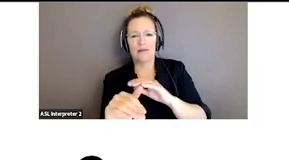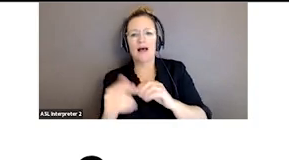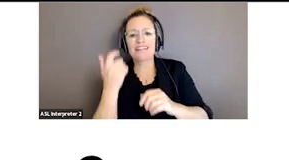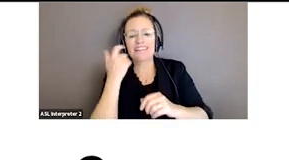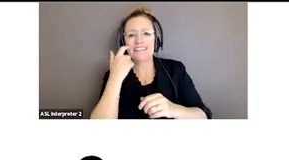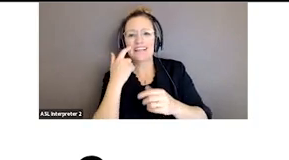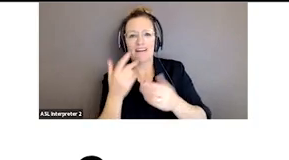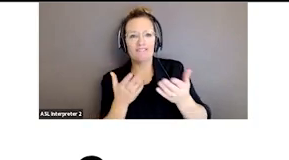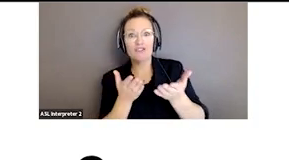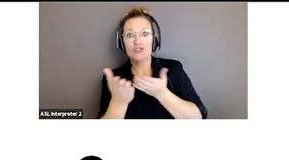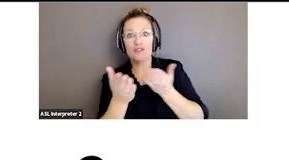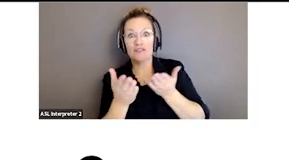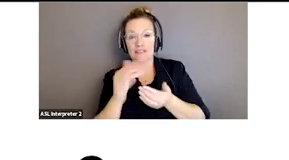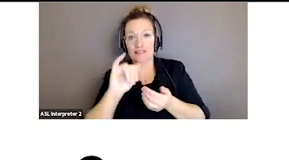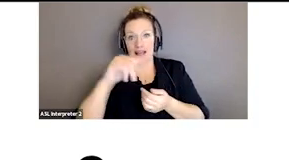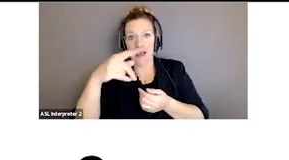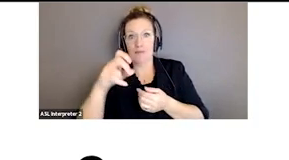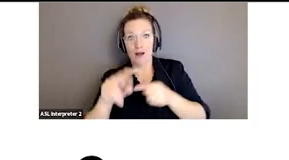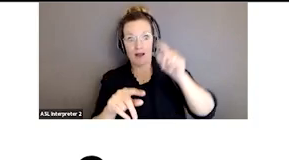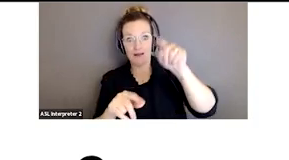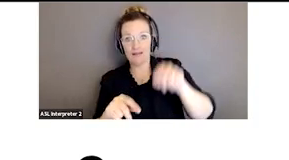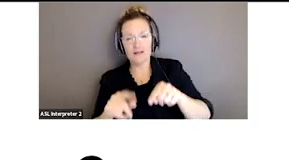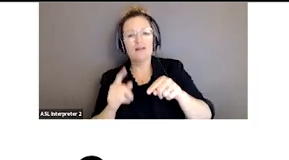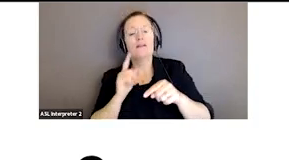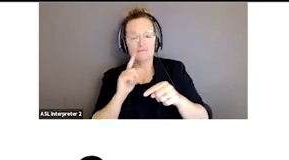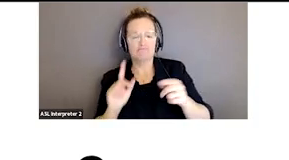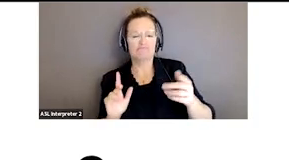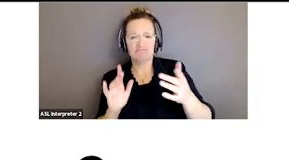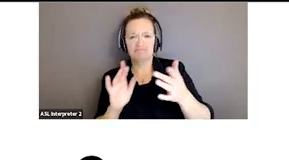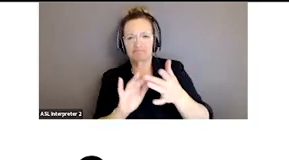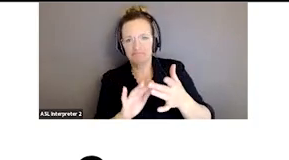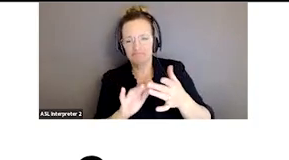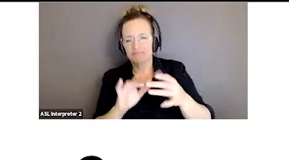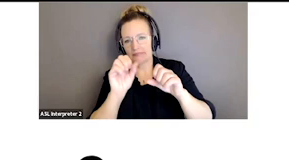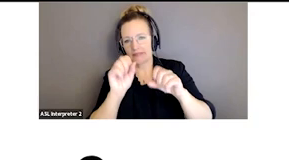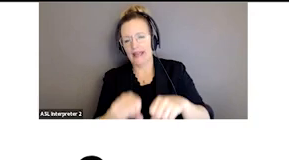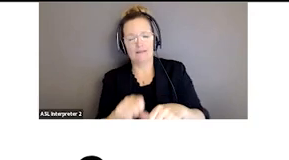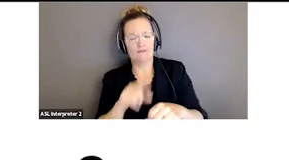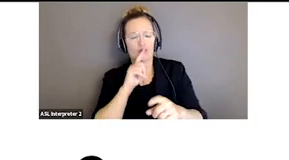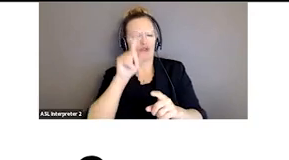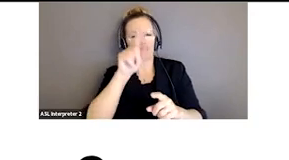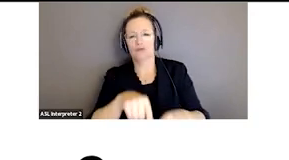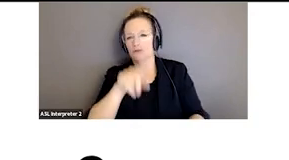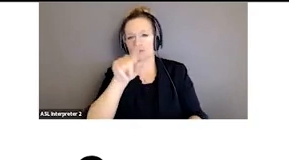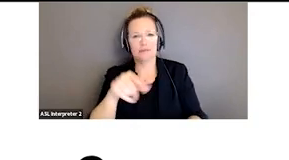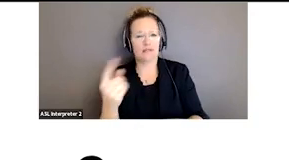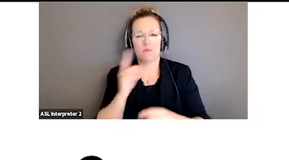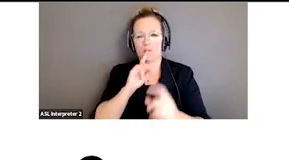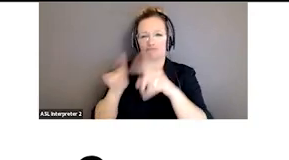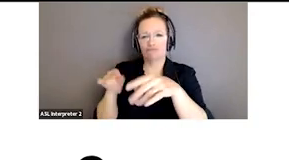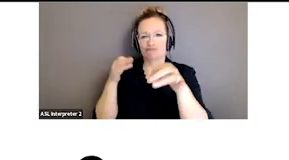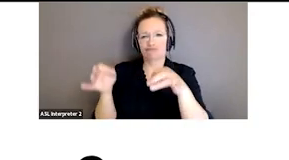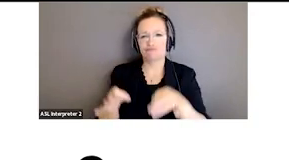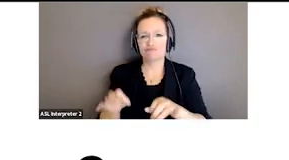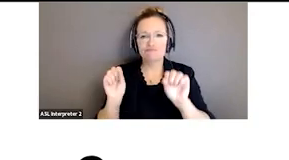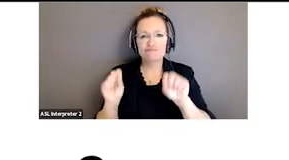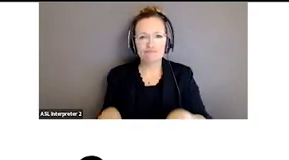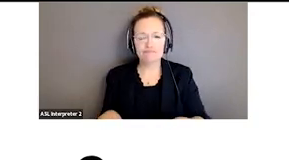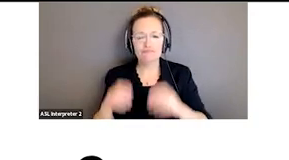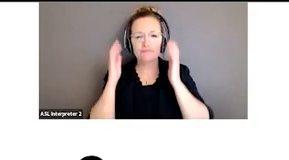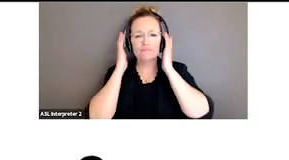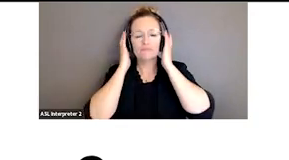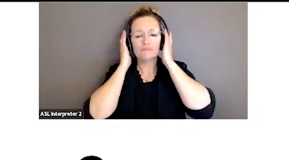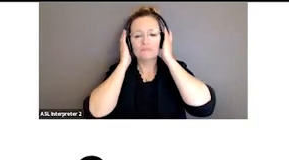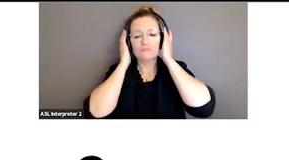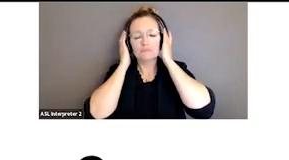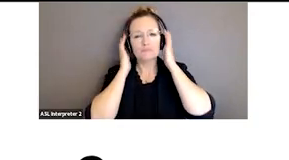IPON, and there will be somebody who can answer the question of, maybe